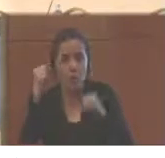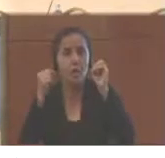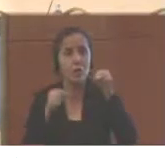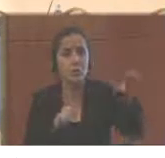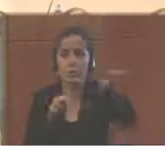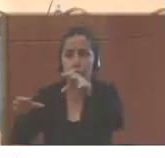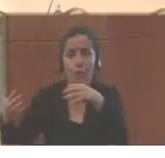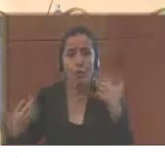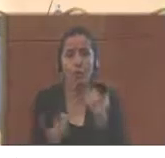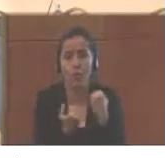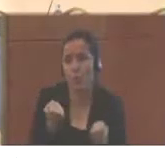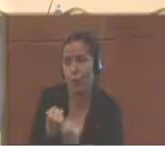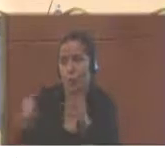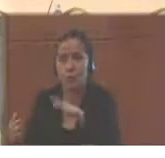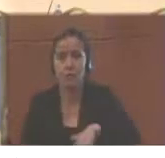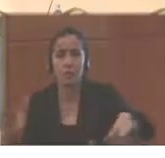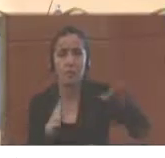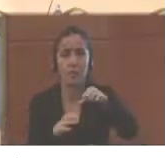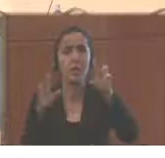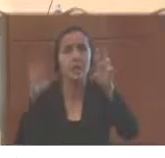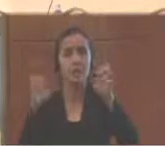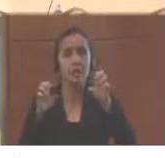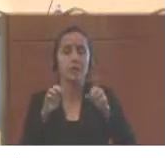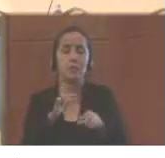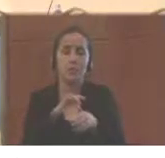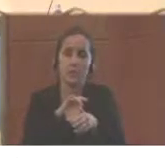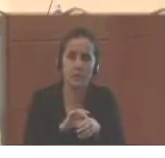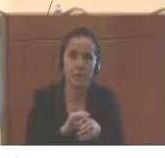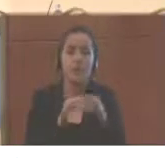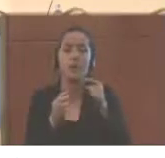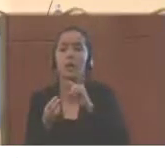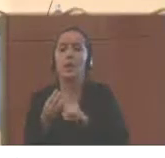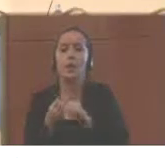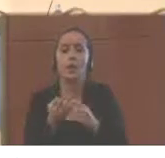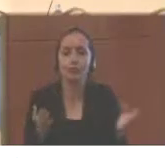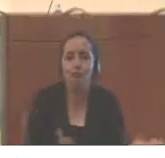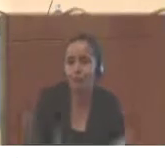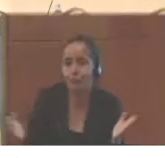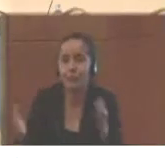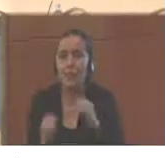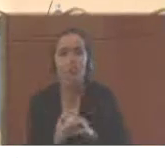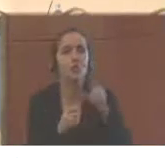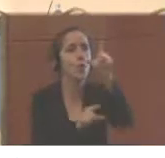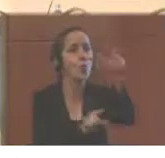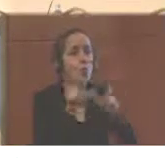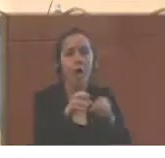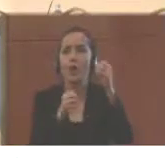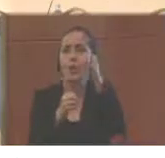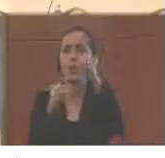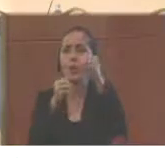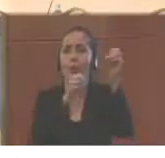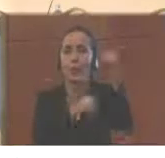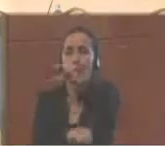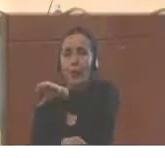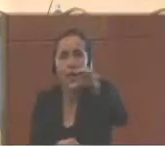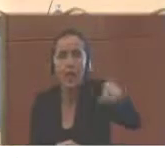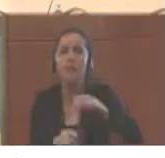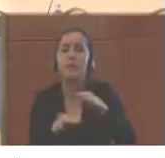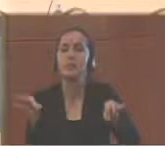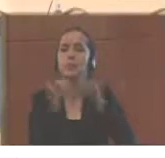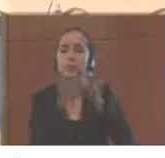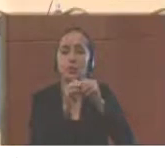and international cooperation for the risk management, and to promote